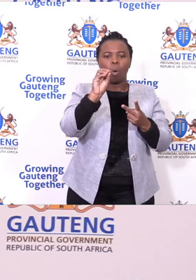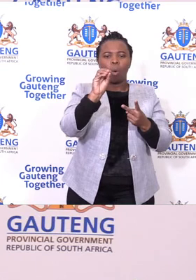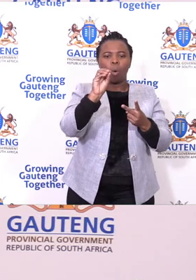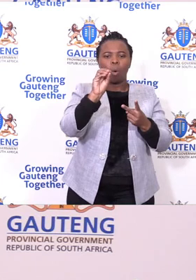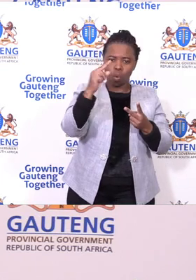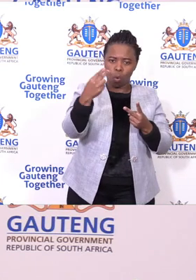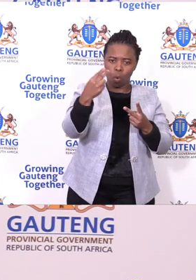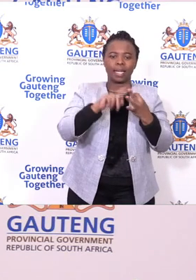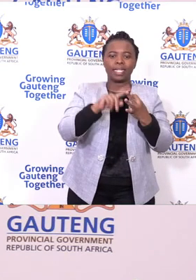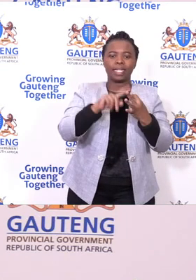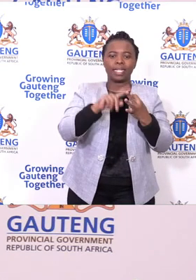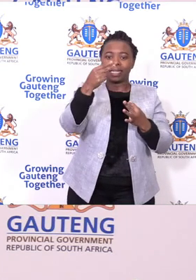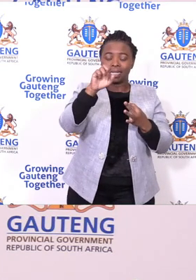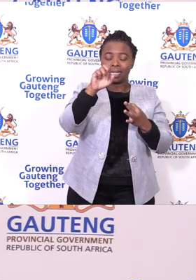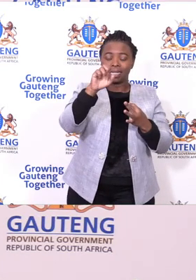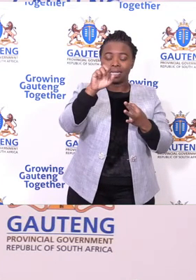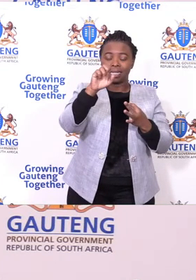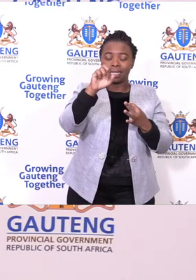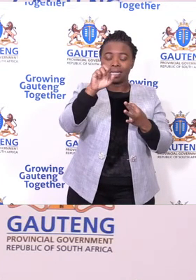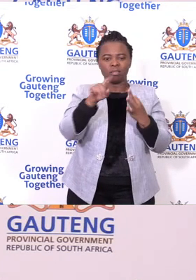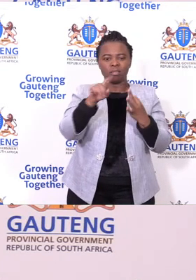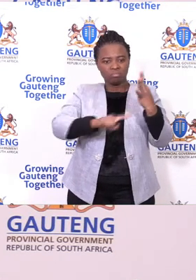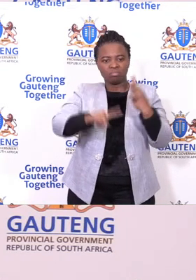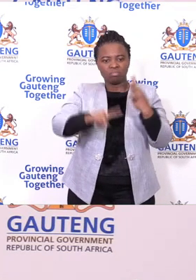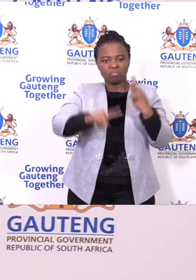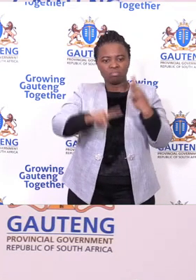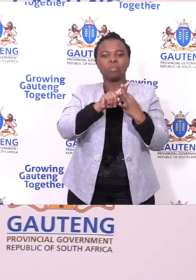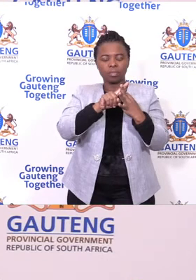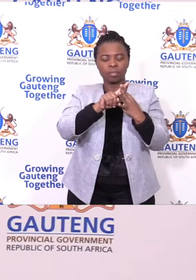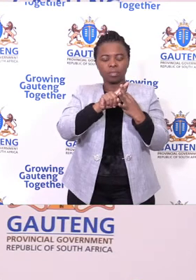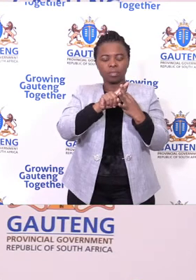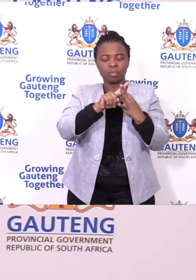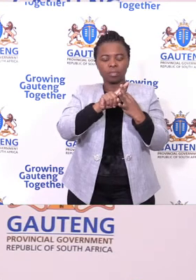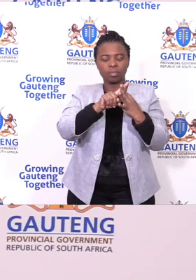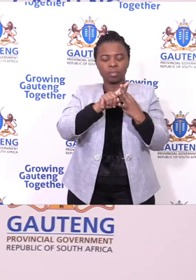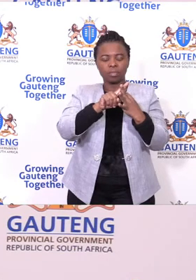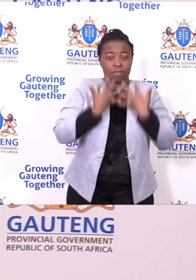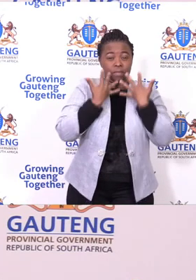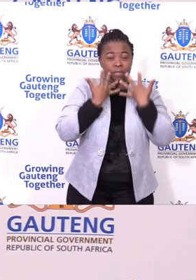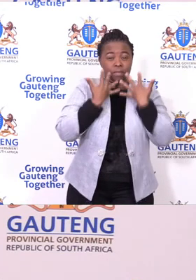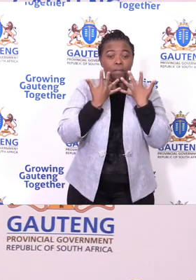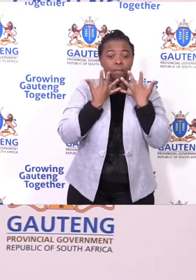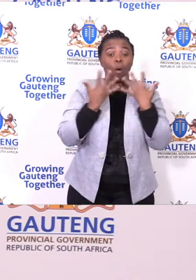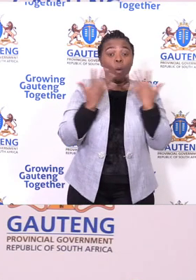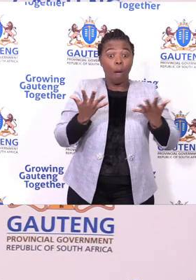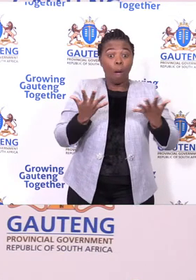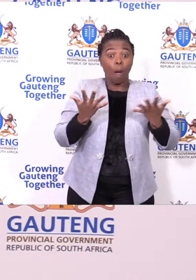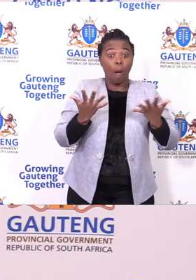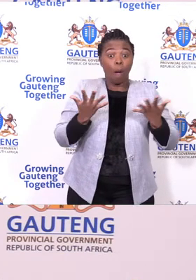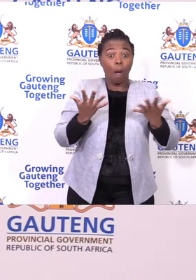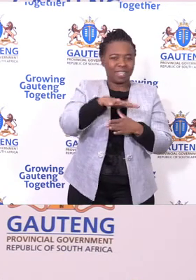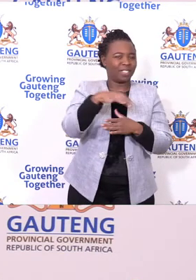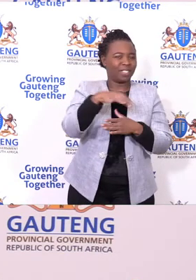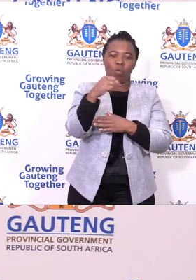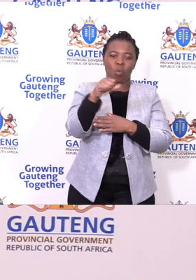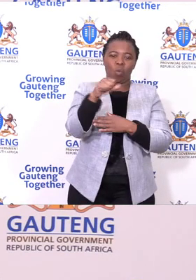healthcare workers in particular did not in actual fact get infected in the workplace, or particularly in the ward